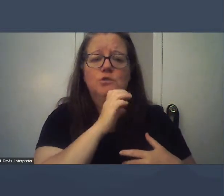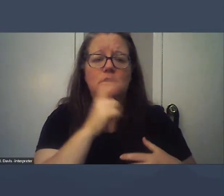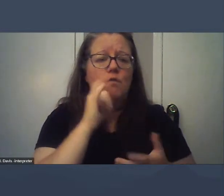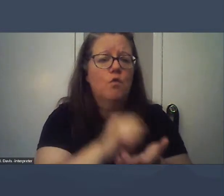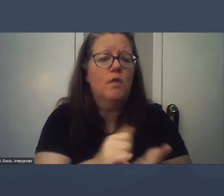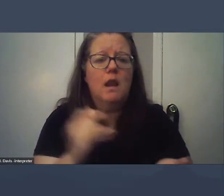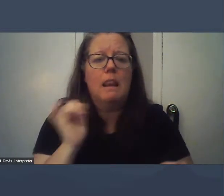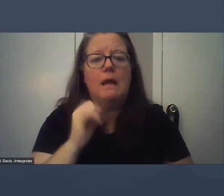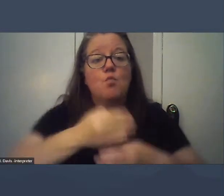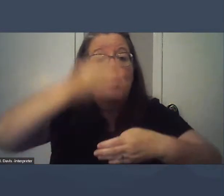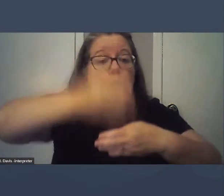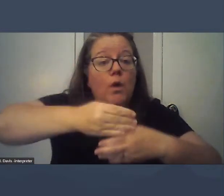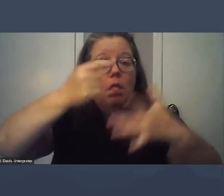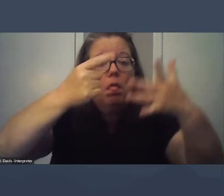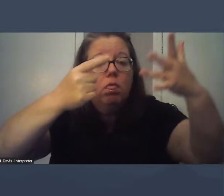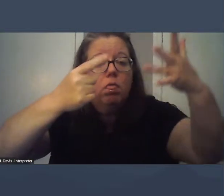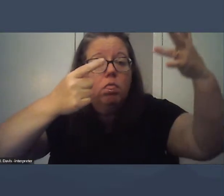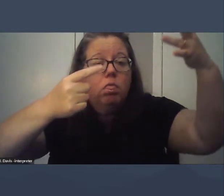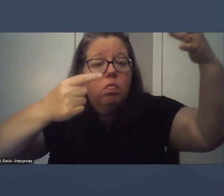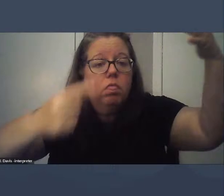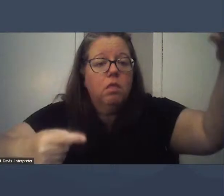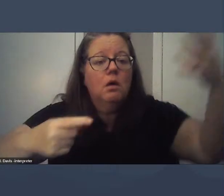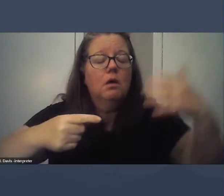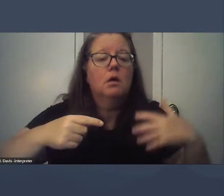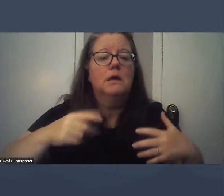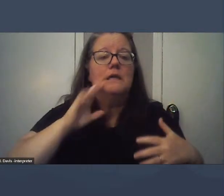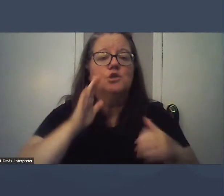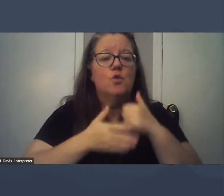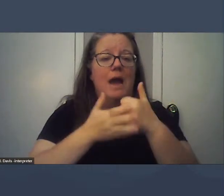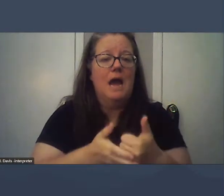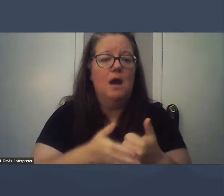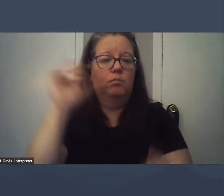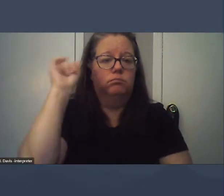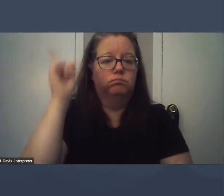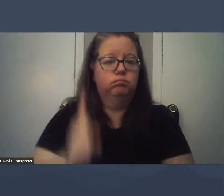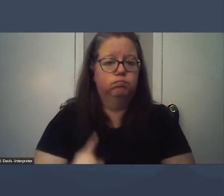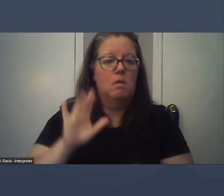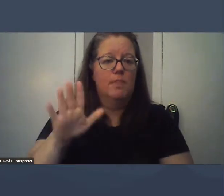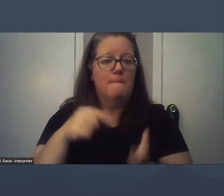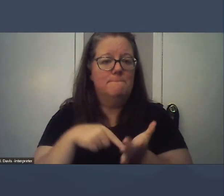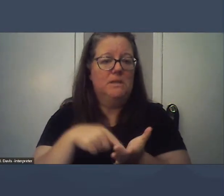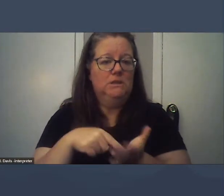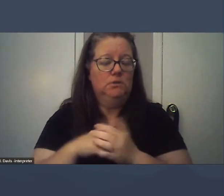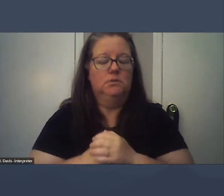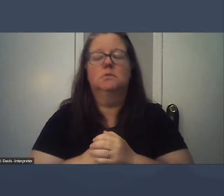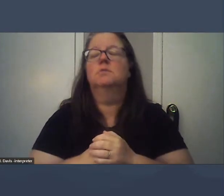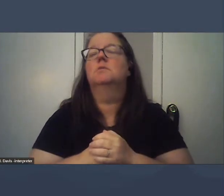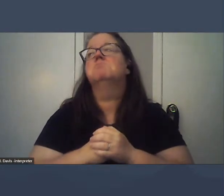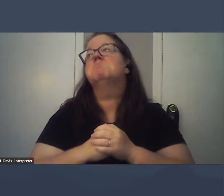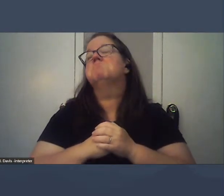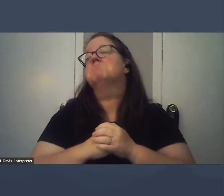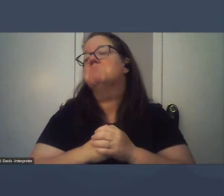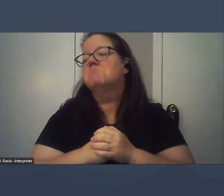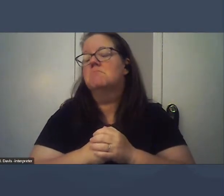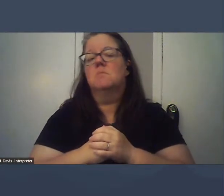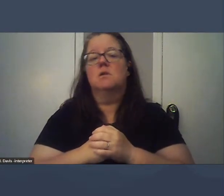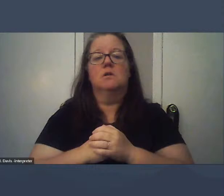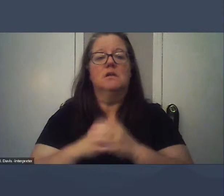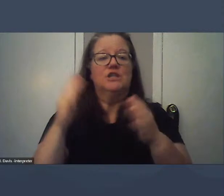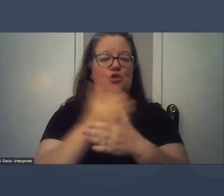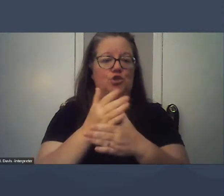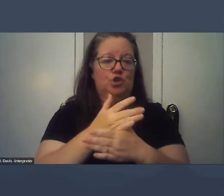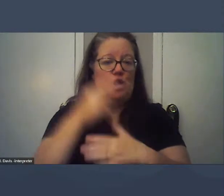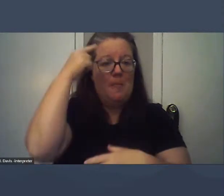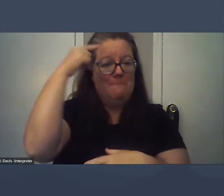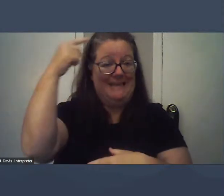like windows, things like that. Well, that's Horizon to take their bills down. Sure. Probably the most well-known one is the Share the Pennies